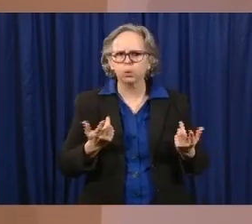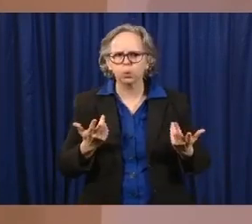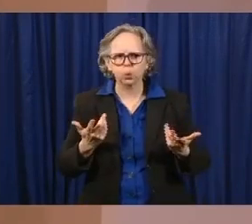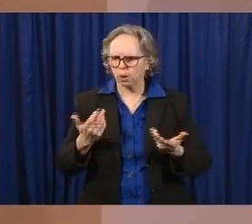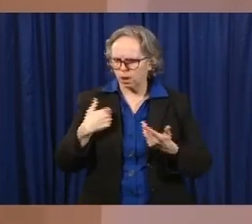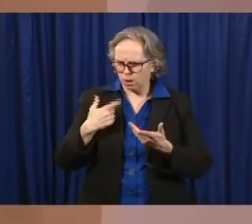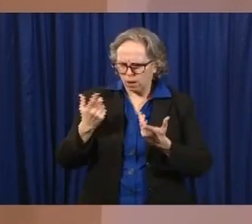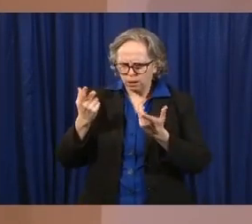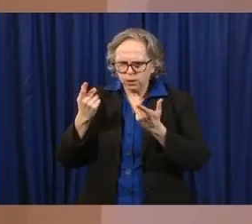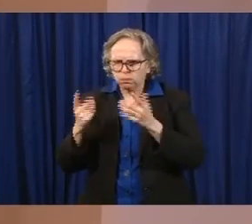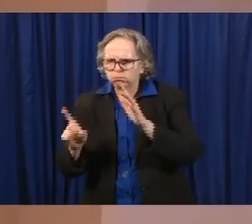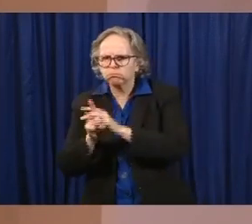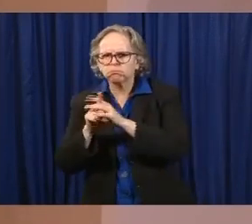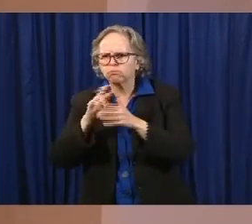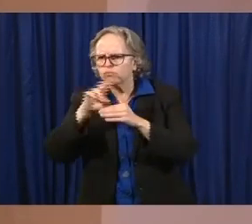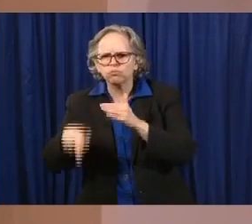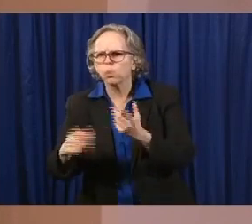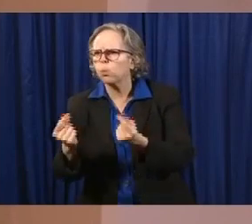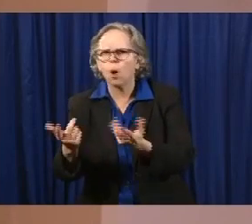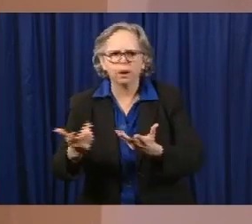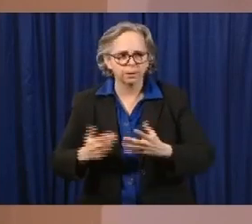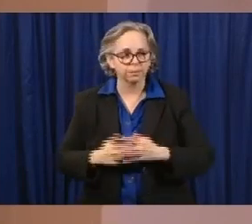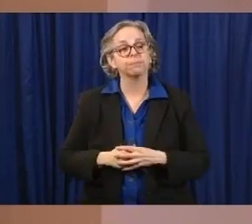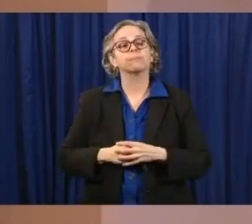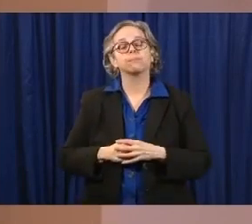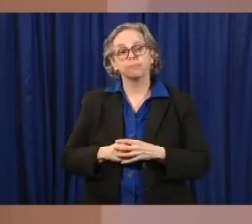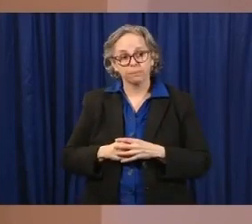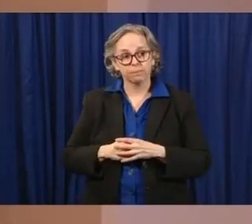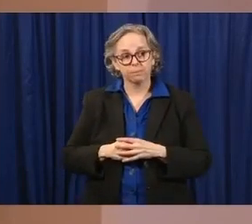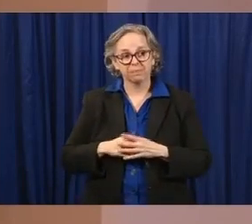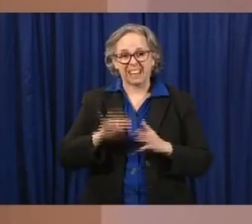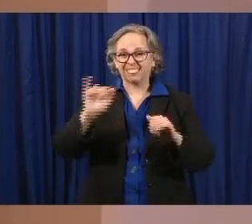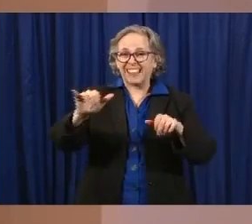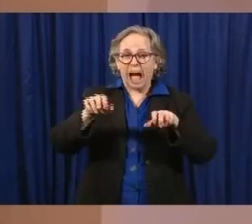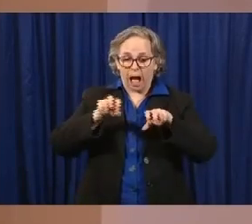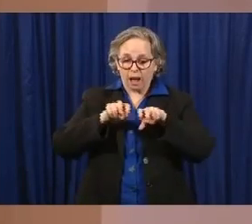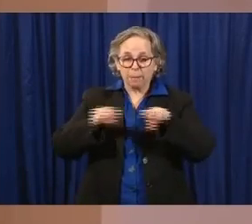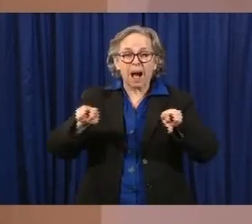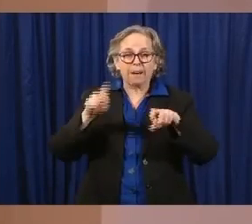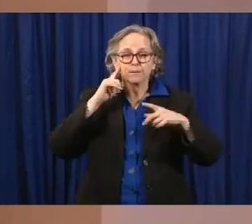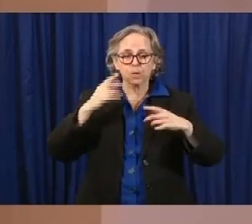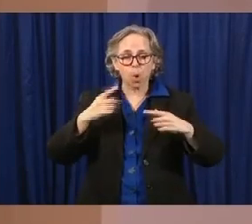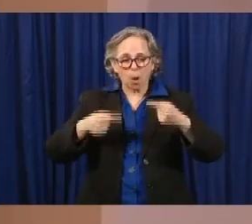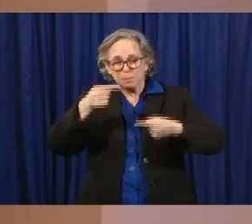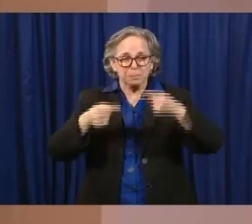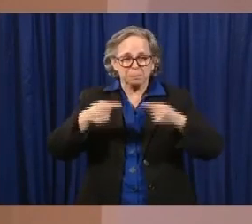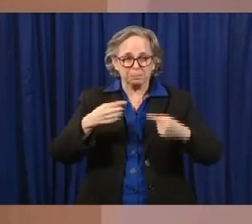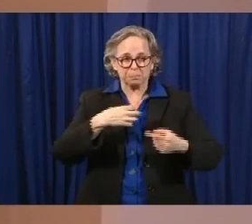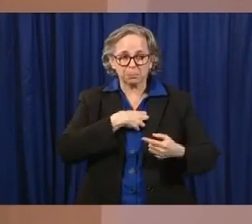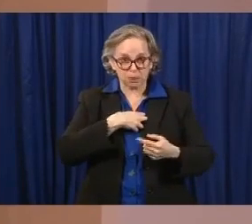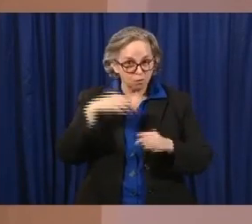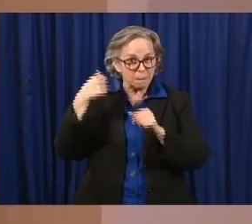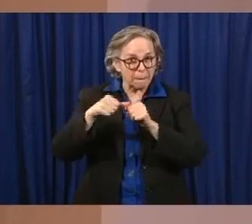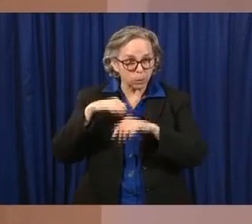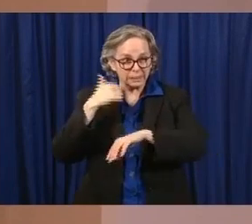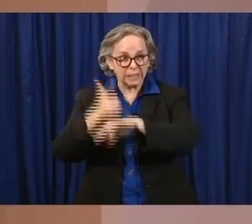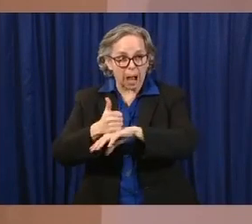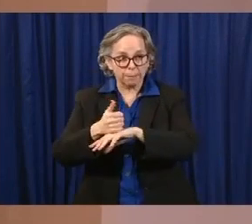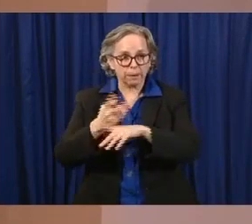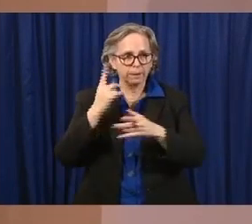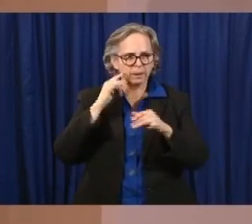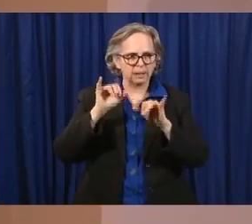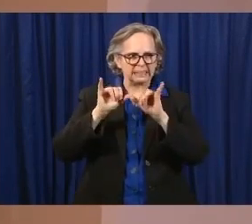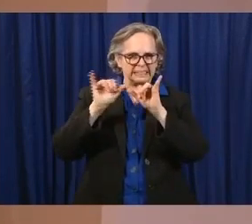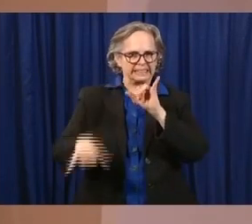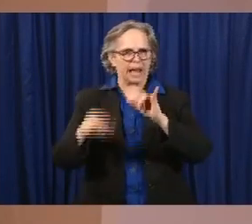Resolution Commission. You recall that under the stay-at-home order, there was a provision that called for